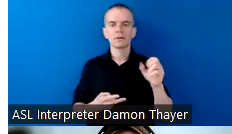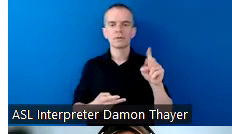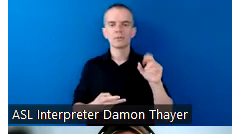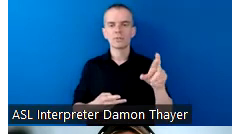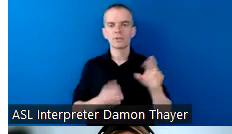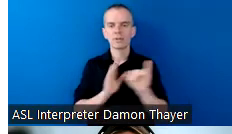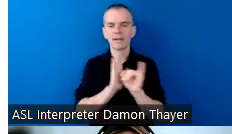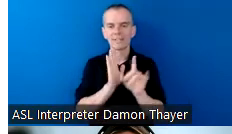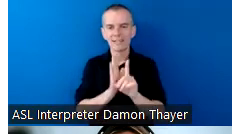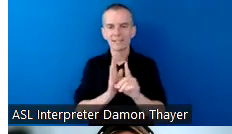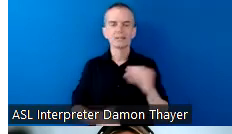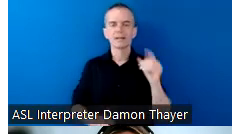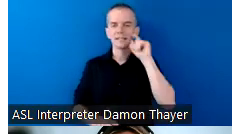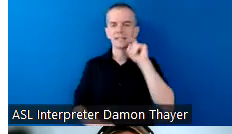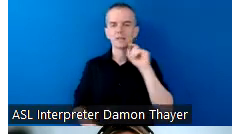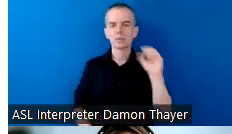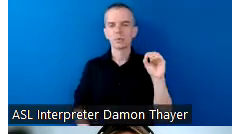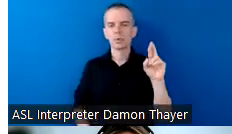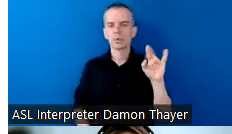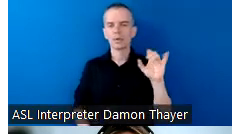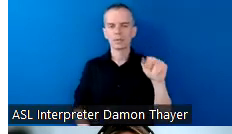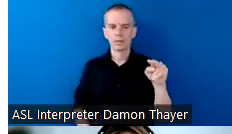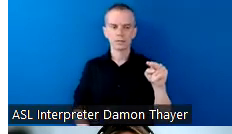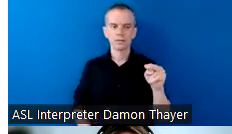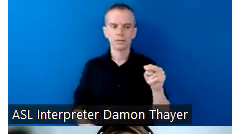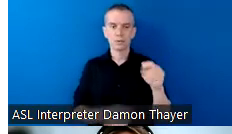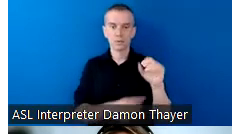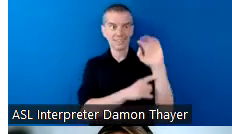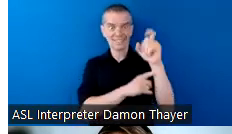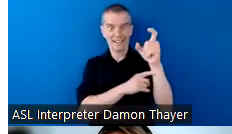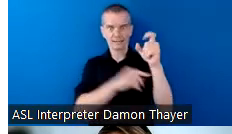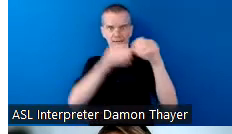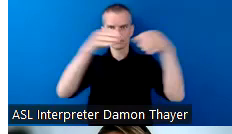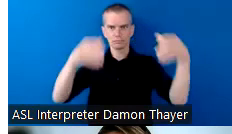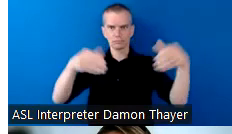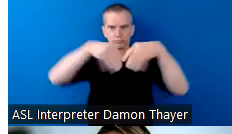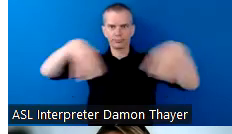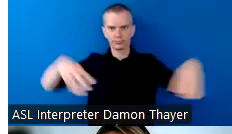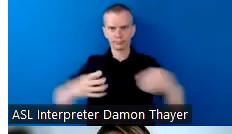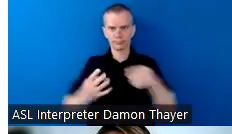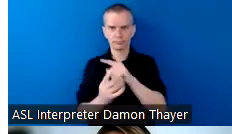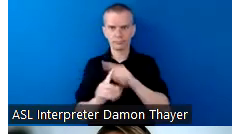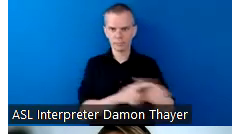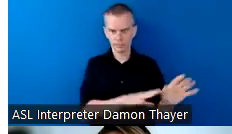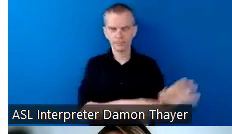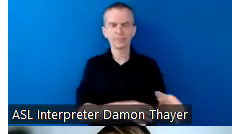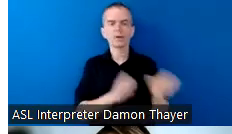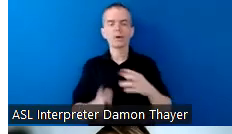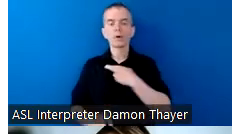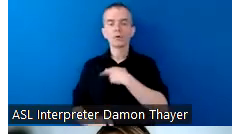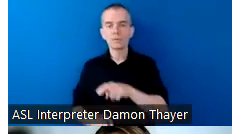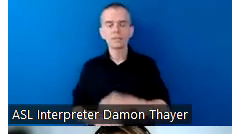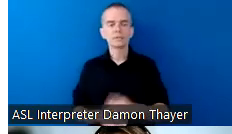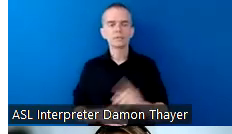So there's a couple different groups that fall within that designation of sex. Also, we have religion,